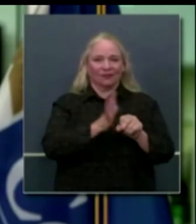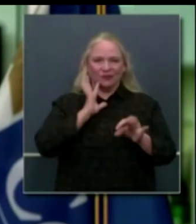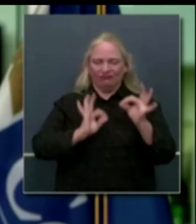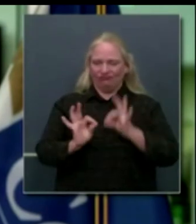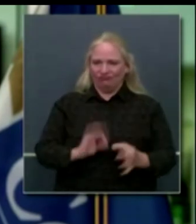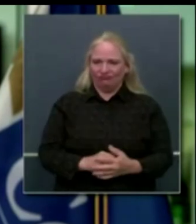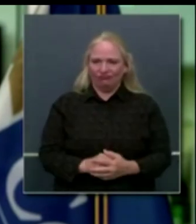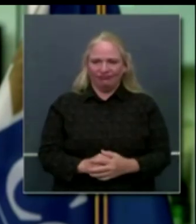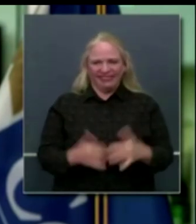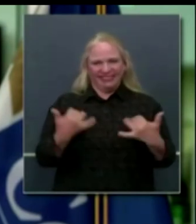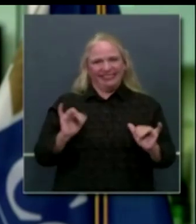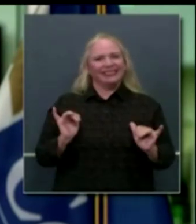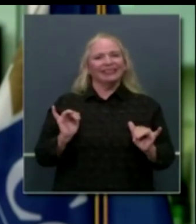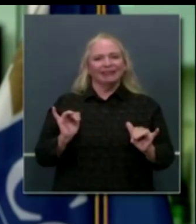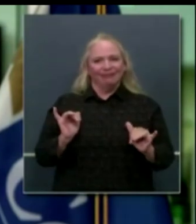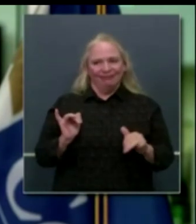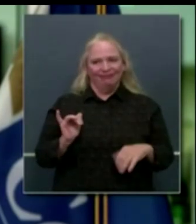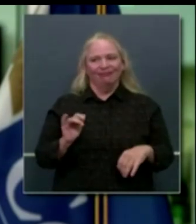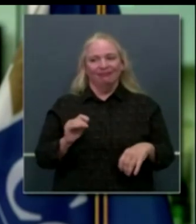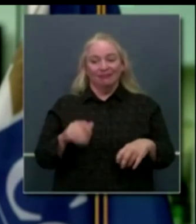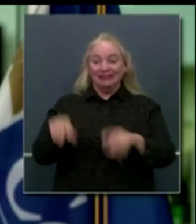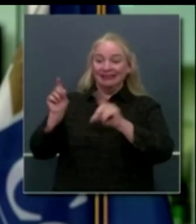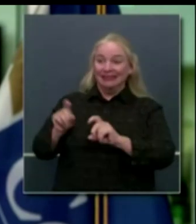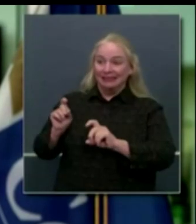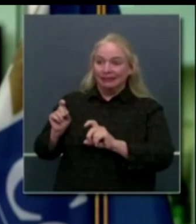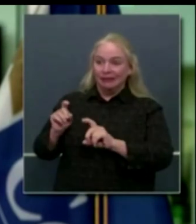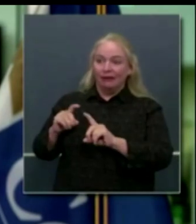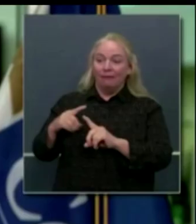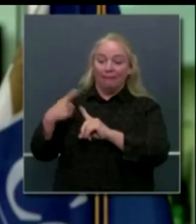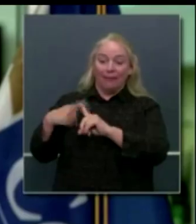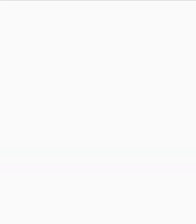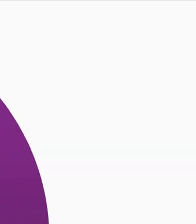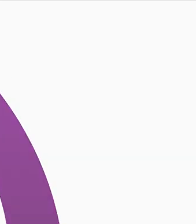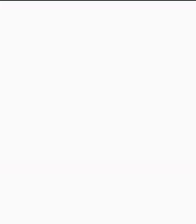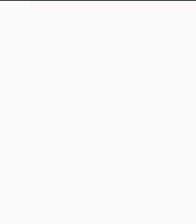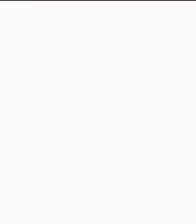in the rate of positivity here in the state of California.